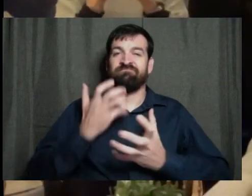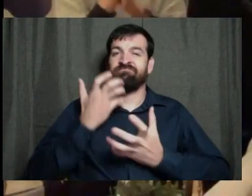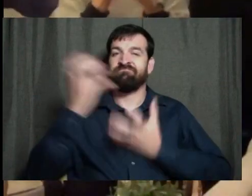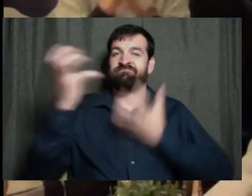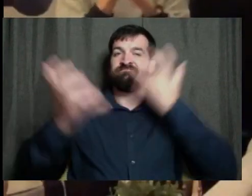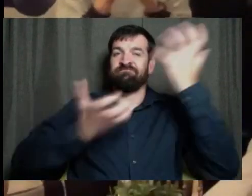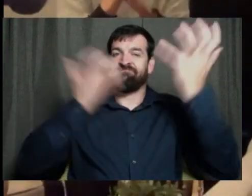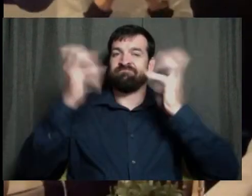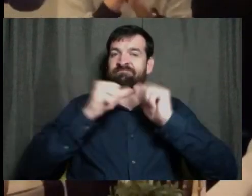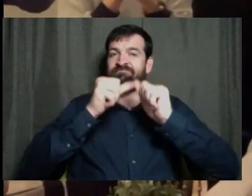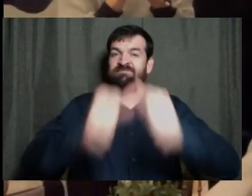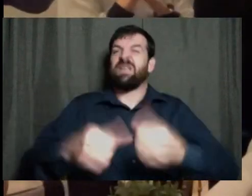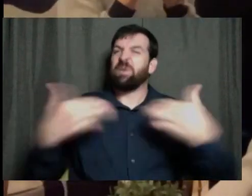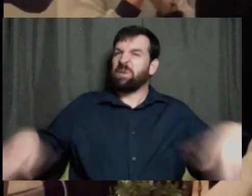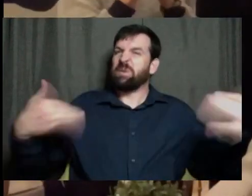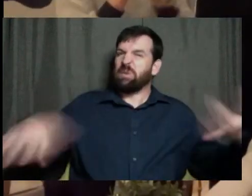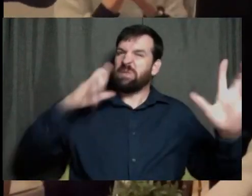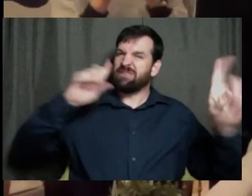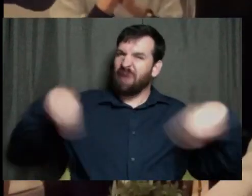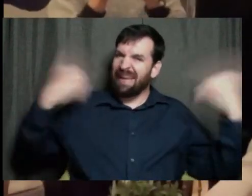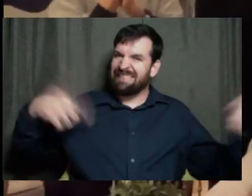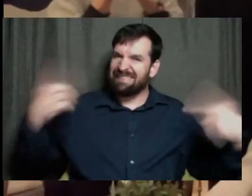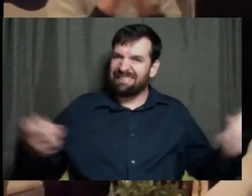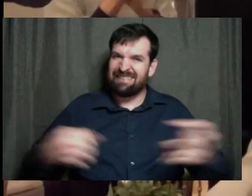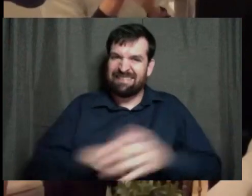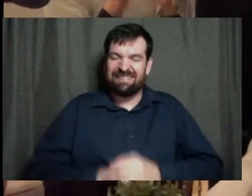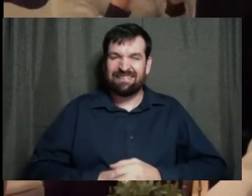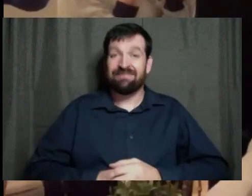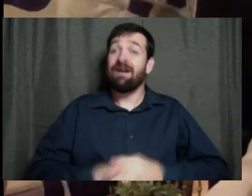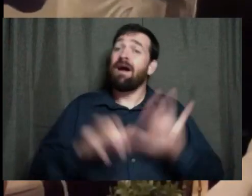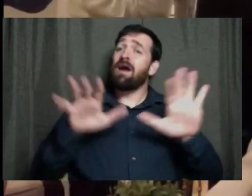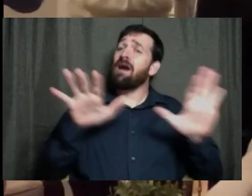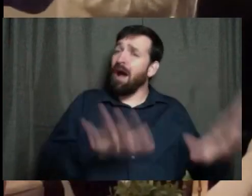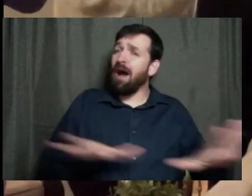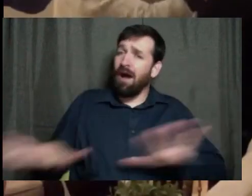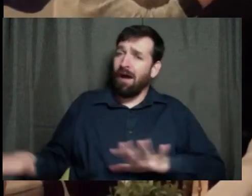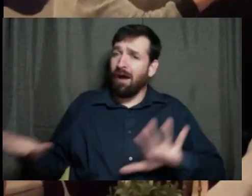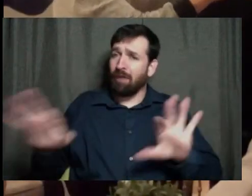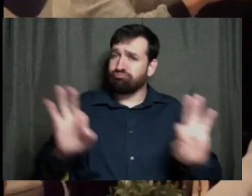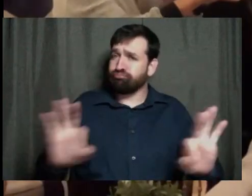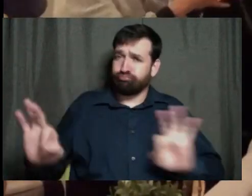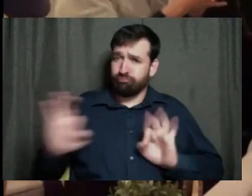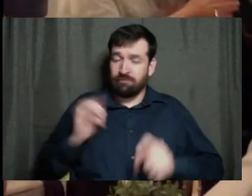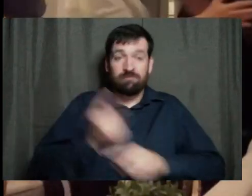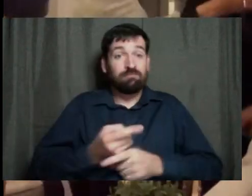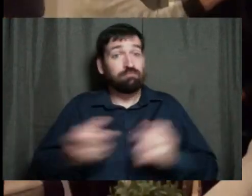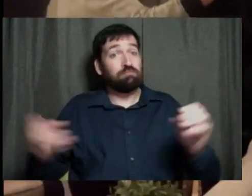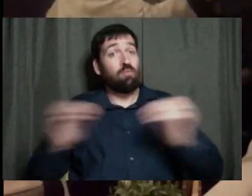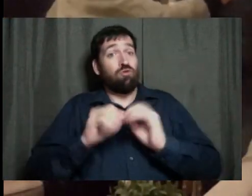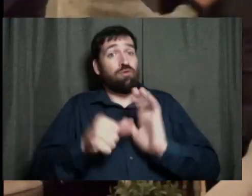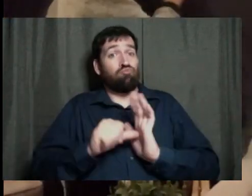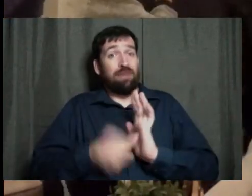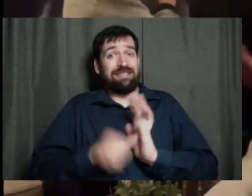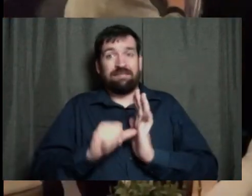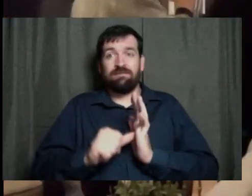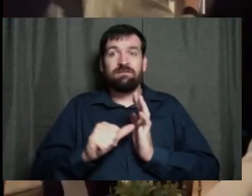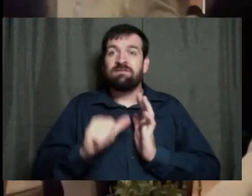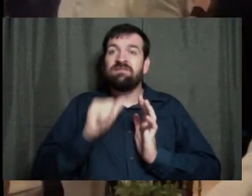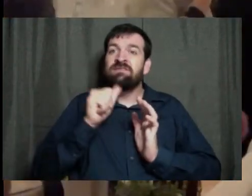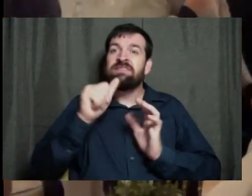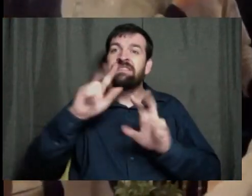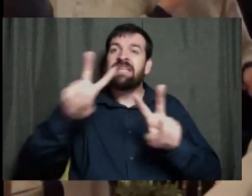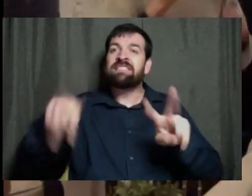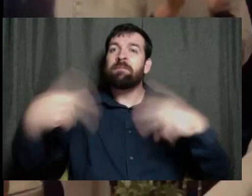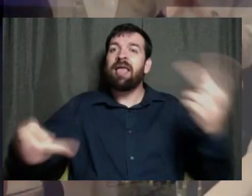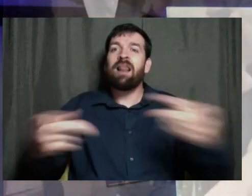It's pretty crazy. Calm, cool, and collected. As always. Yeah. I think what's even more impressive, Jess, is that we did not spill one drop of red